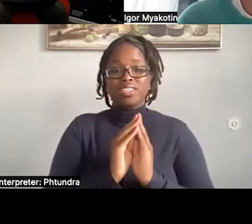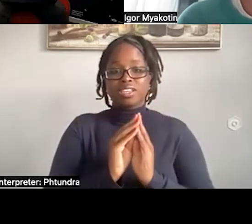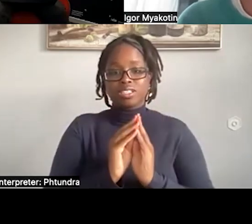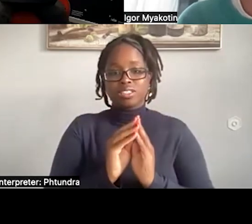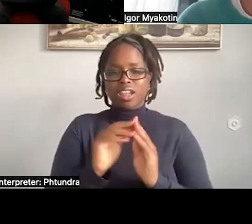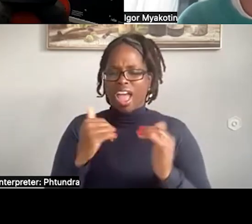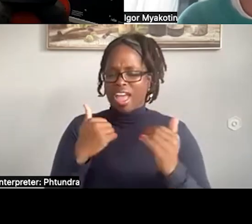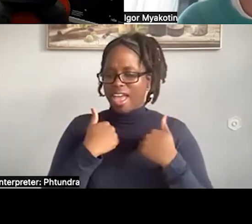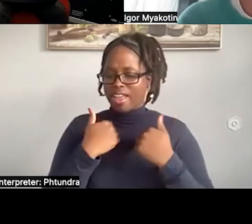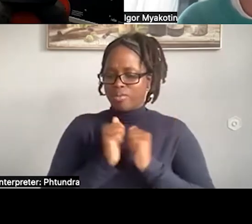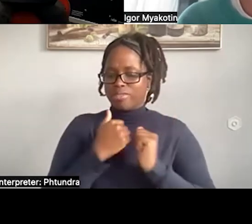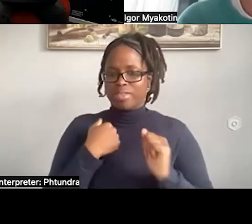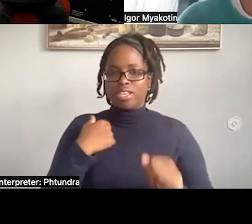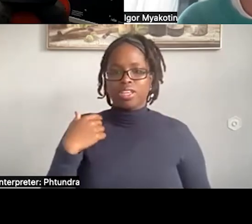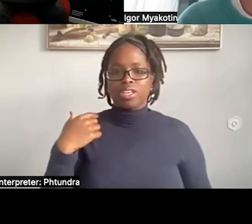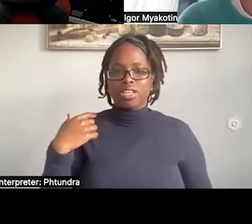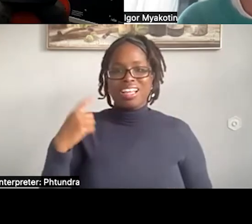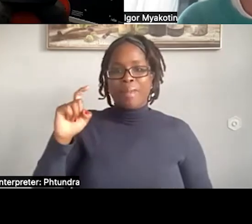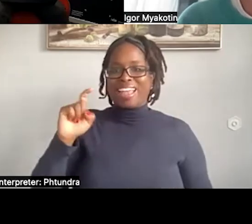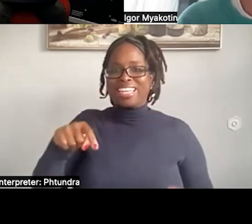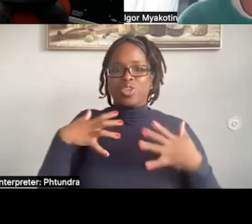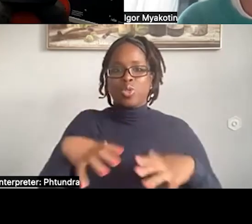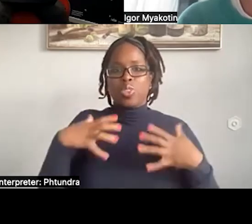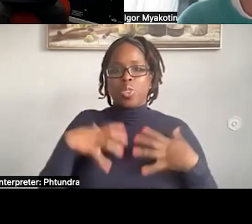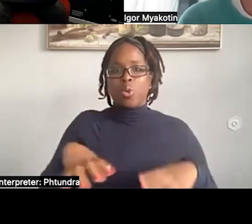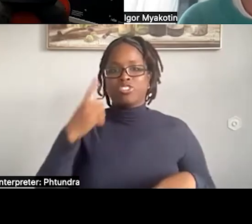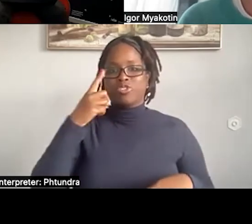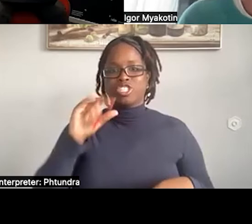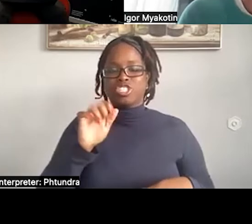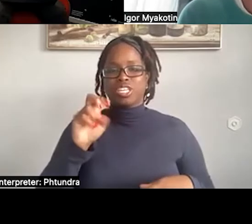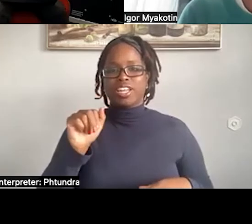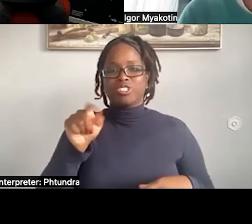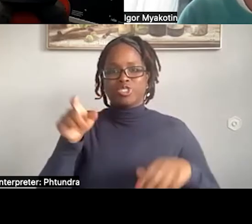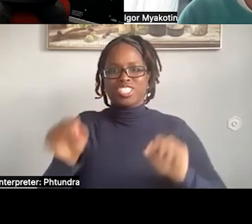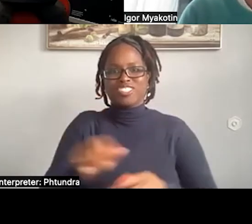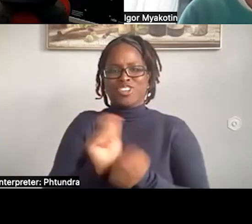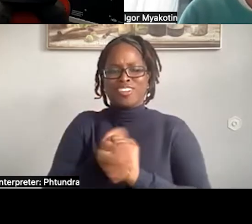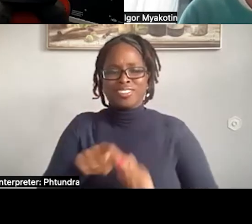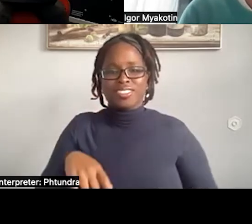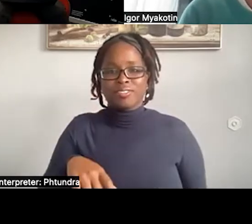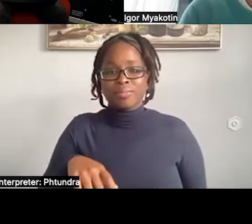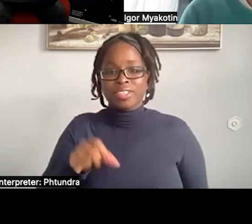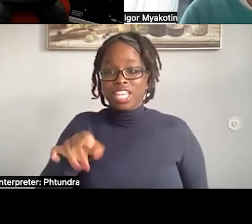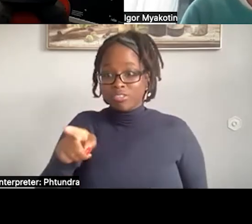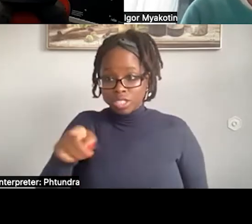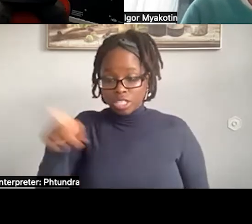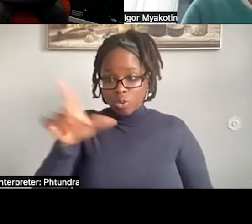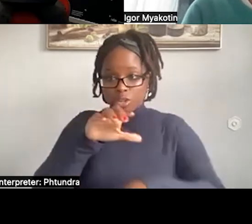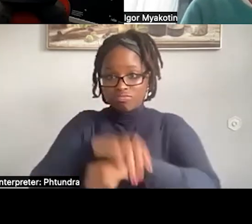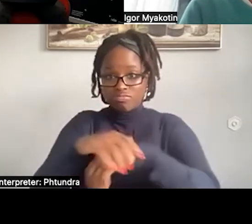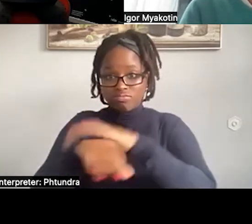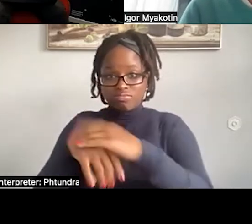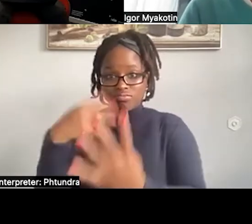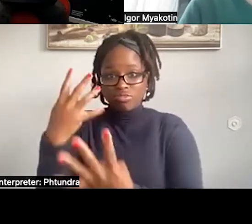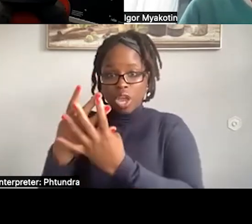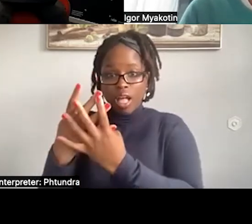carrying all the needed clothes, for example, for Jenna to change, because if she's arrested, she's in, you